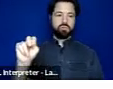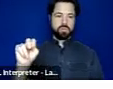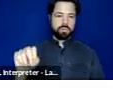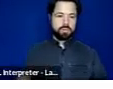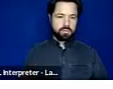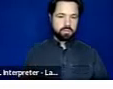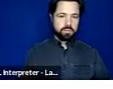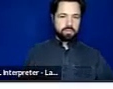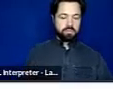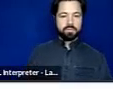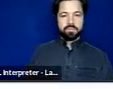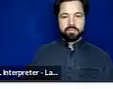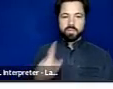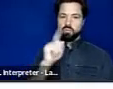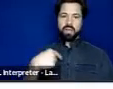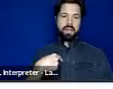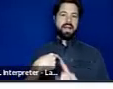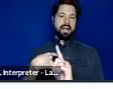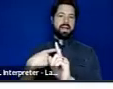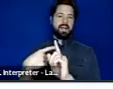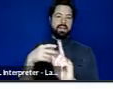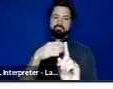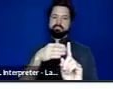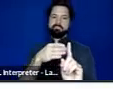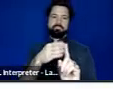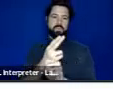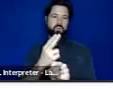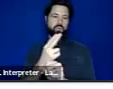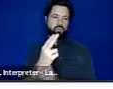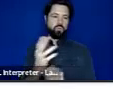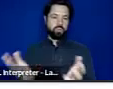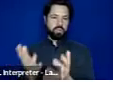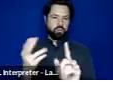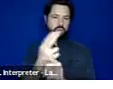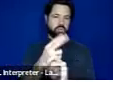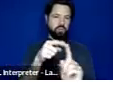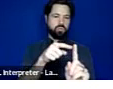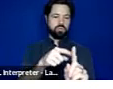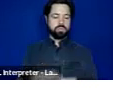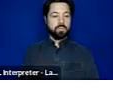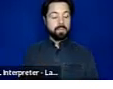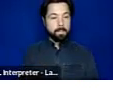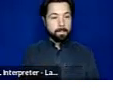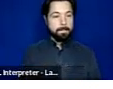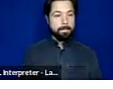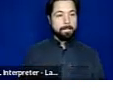So I really would promote this one. And then, whoops, what's up? Okay.